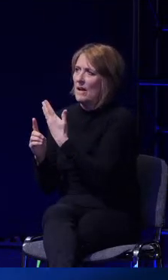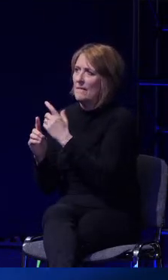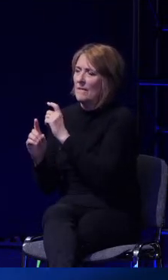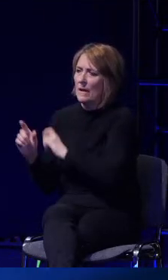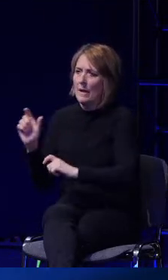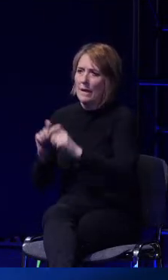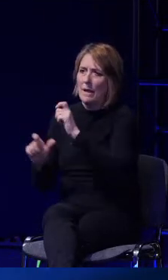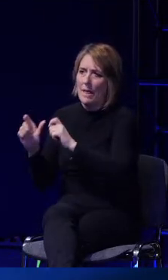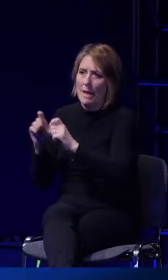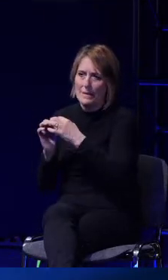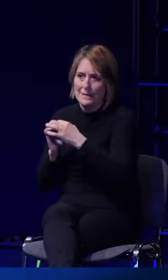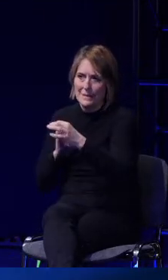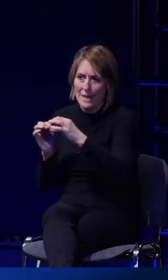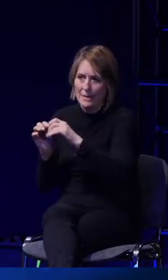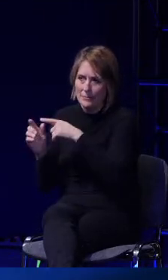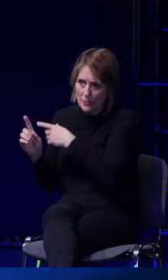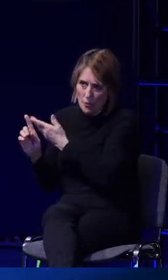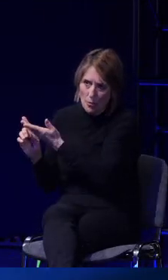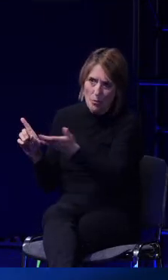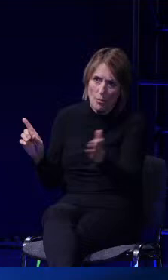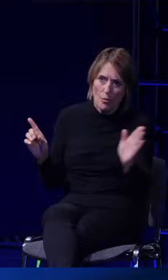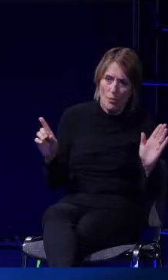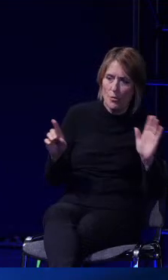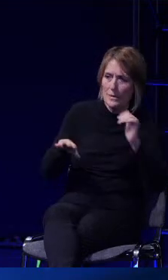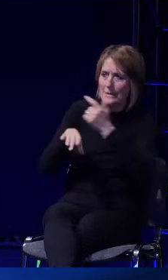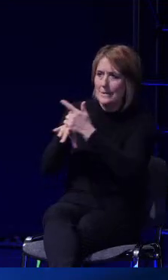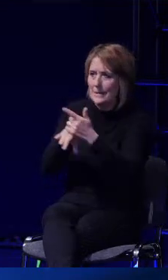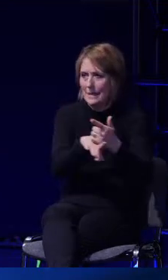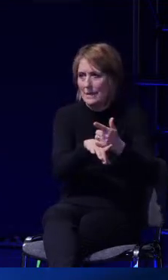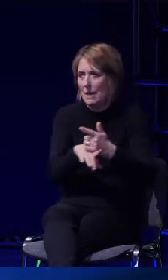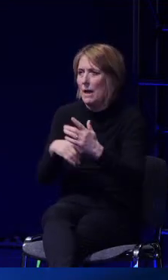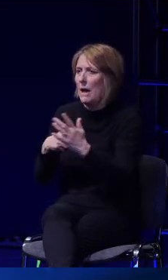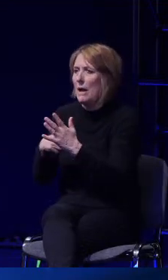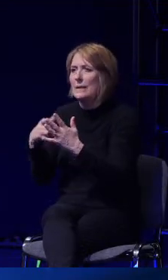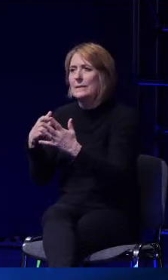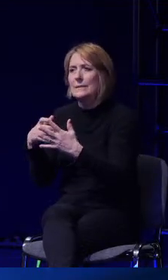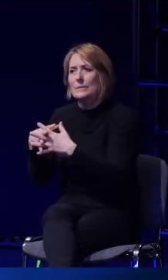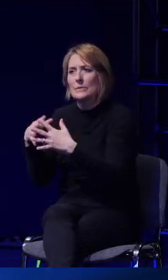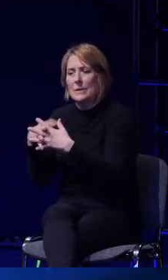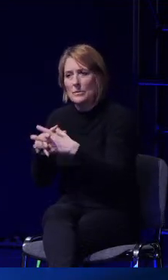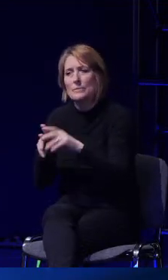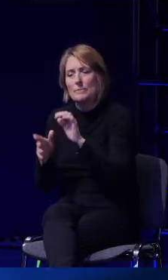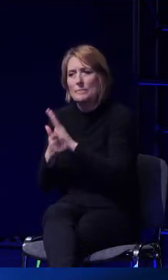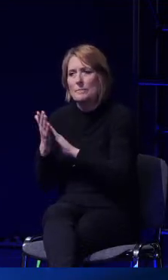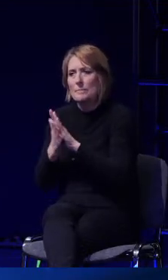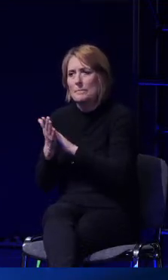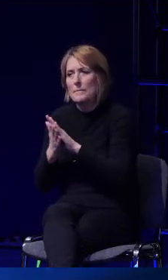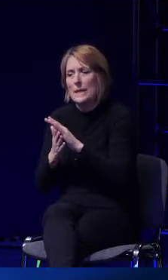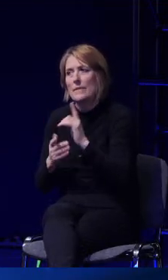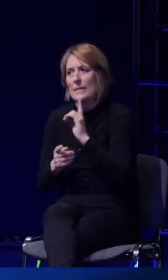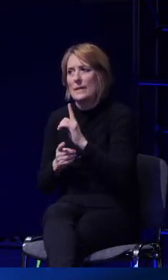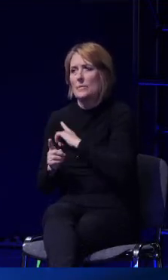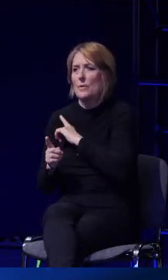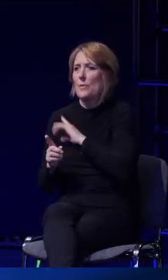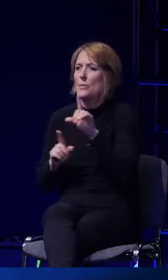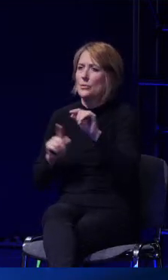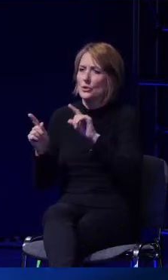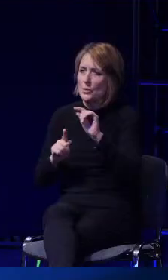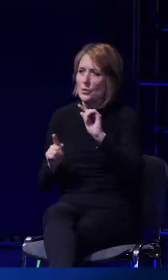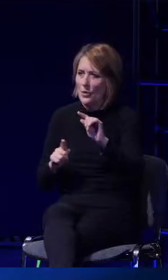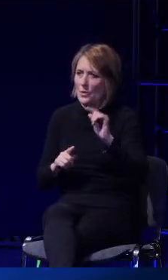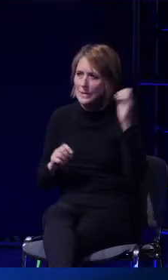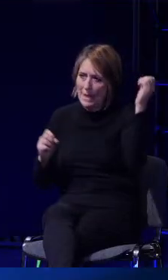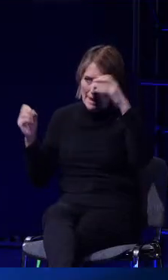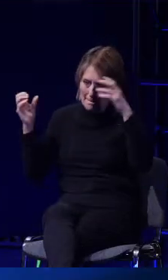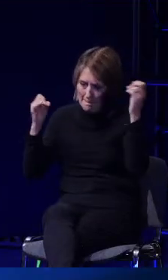set, and because that is RGB WW, that influenced the profiles that I chose for all of the lamps, all of the fixtures that we had. It made no